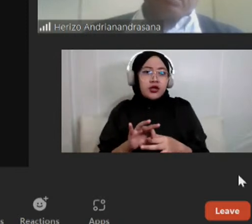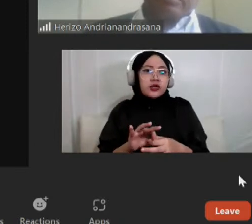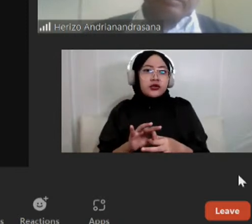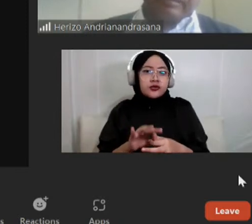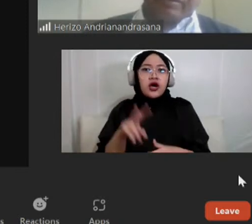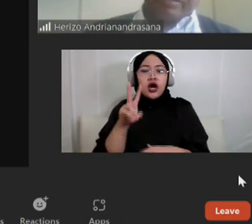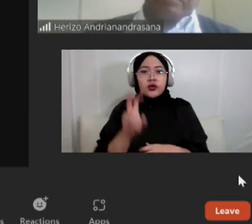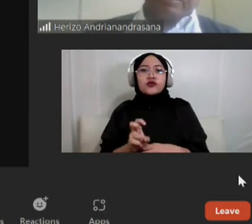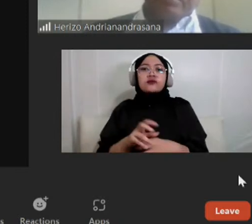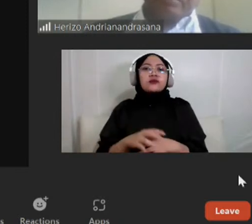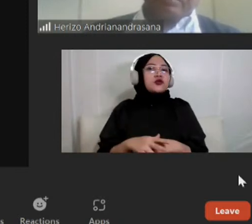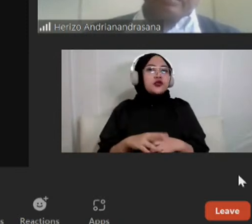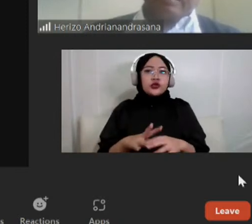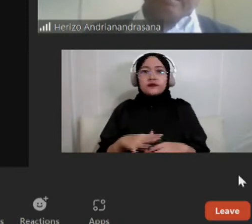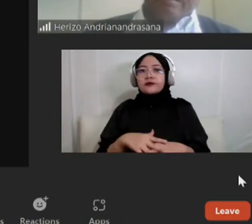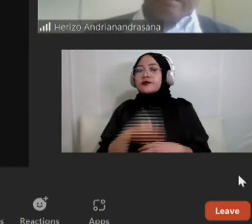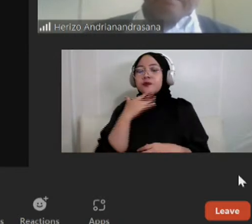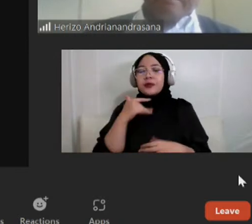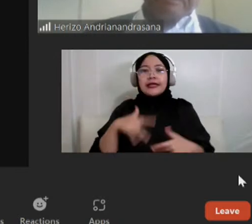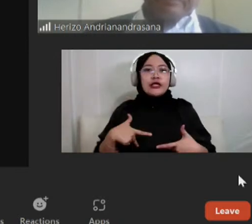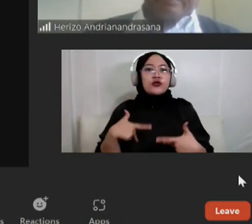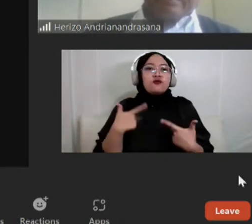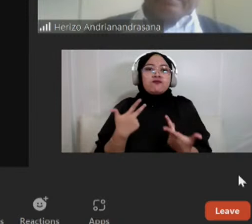insisting about protected areas because